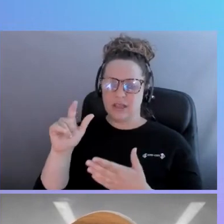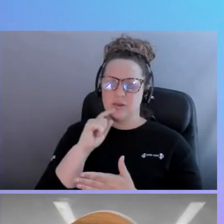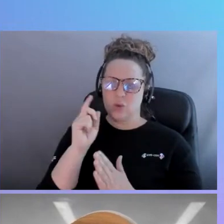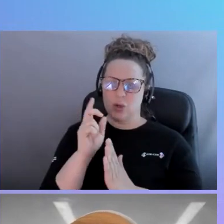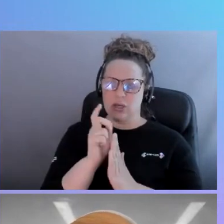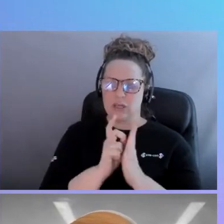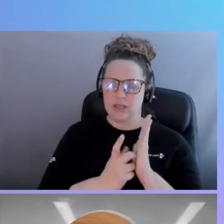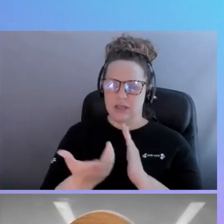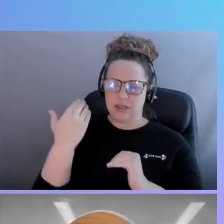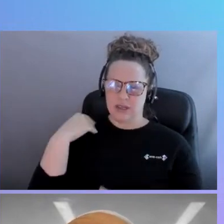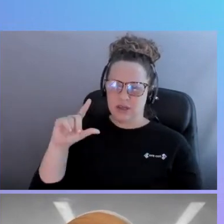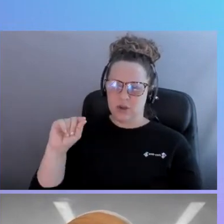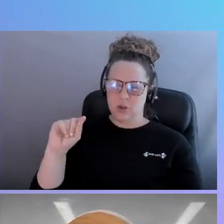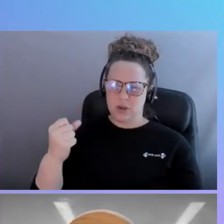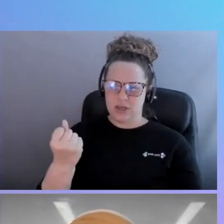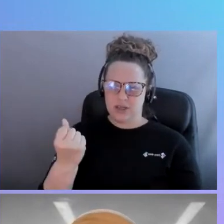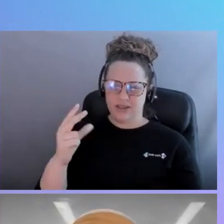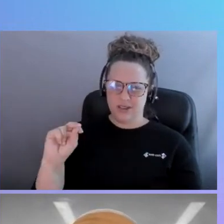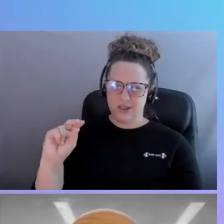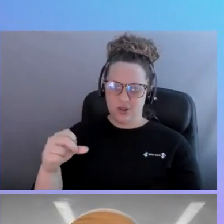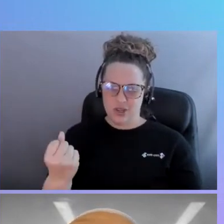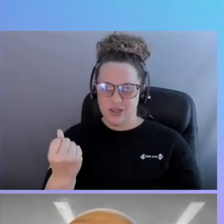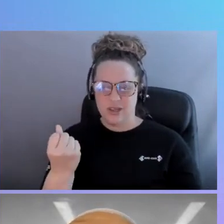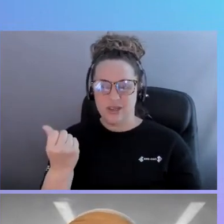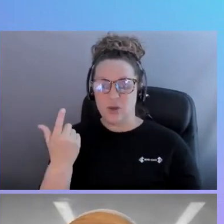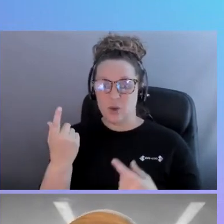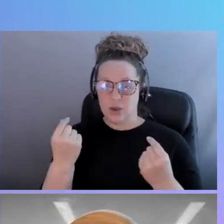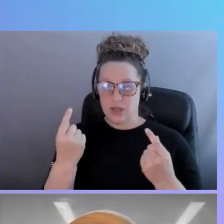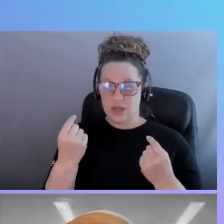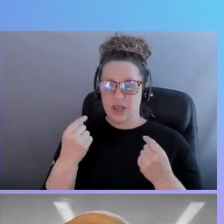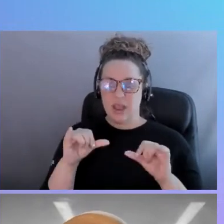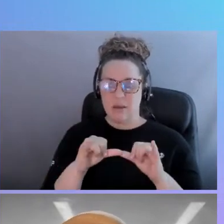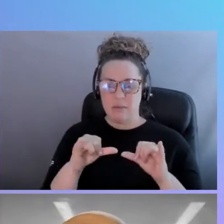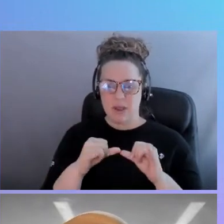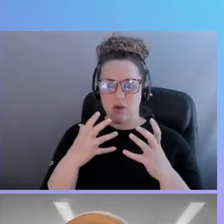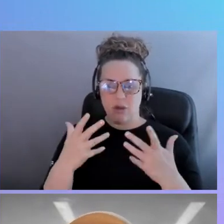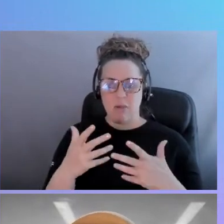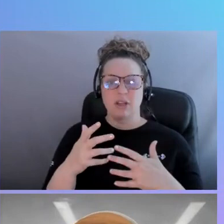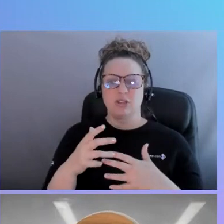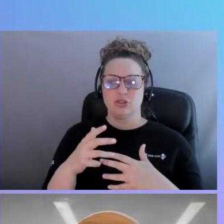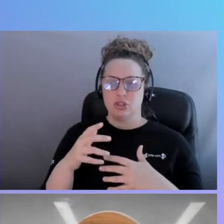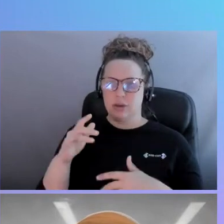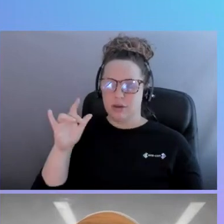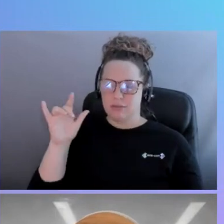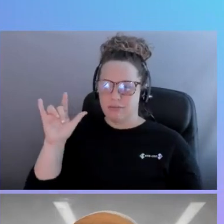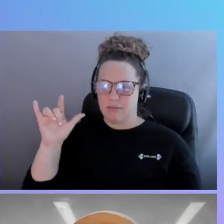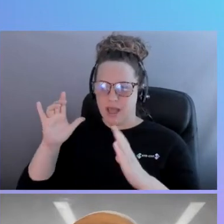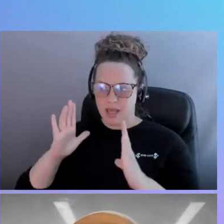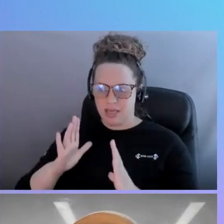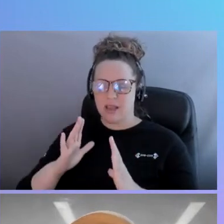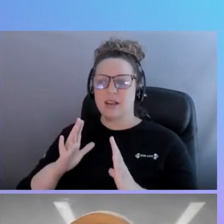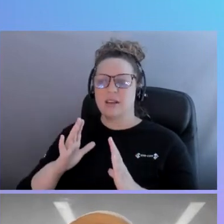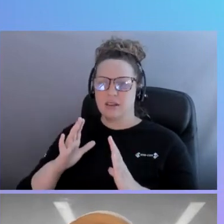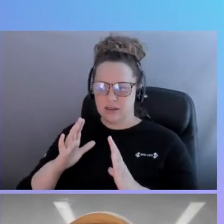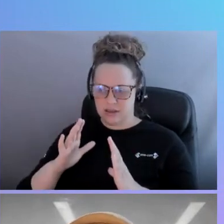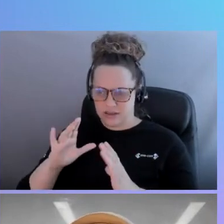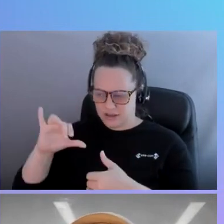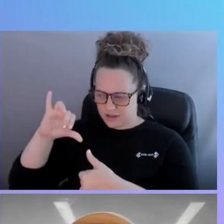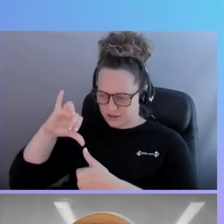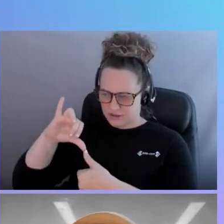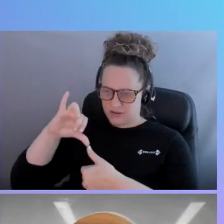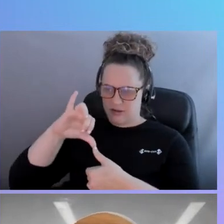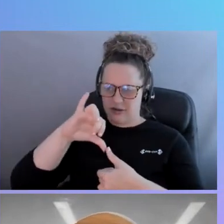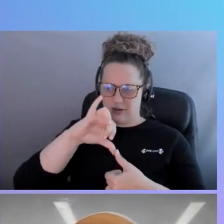the 20s, almost 30s. And what they did was to measure a bunch of pilots, hundreds of them, take the average measurements and